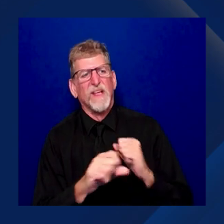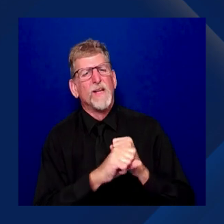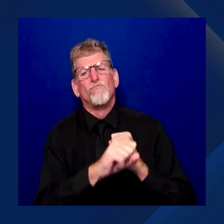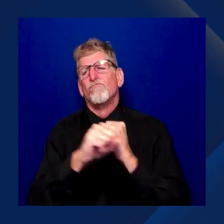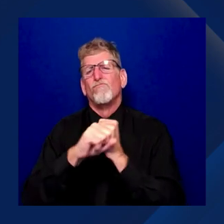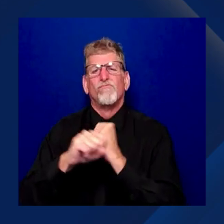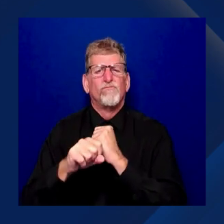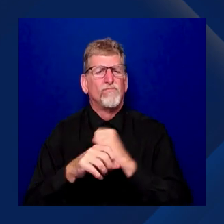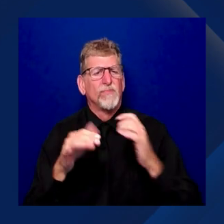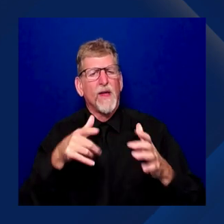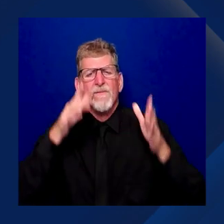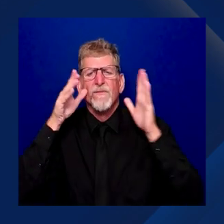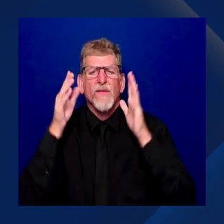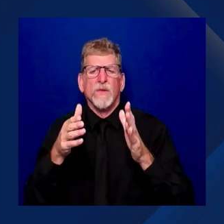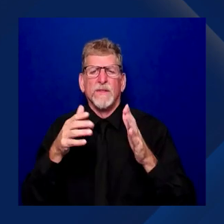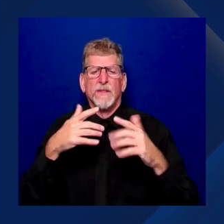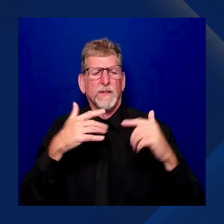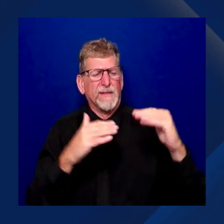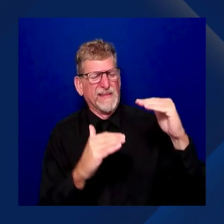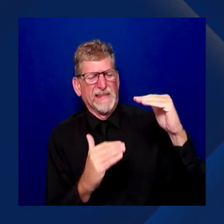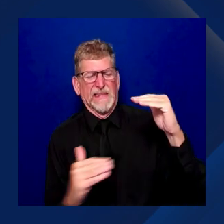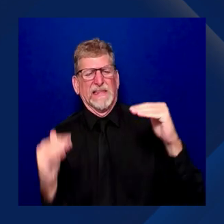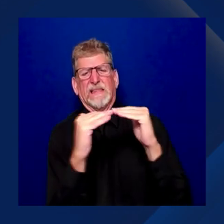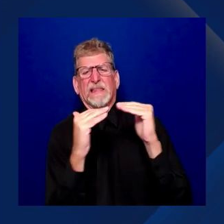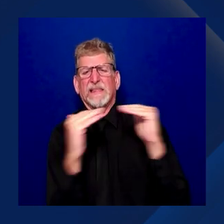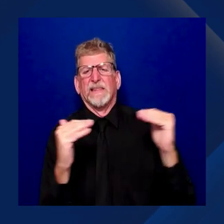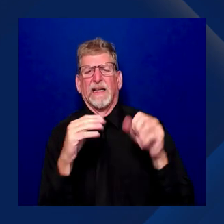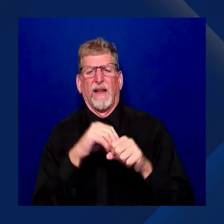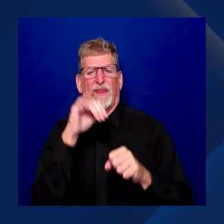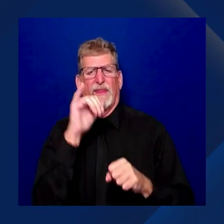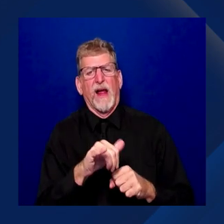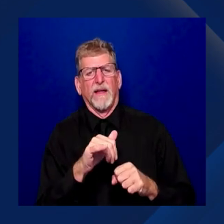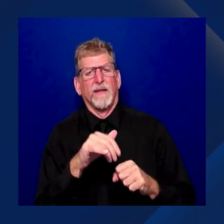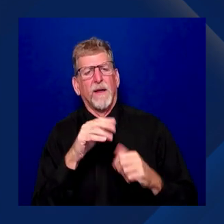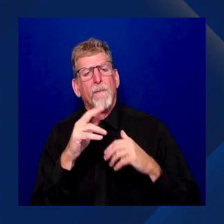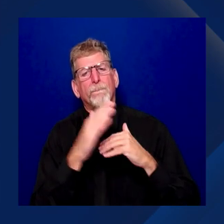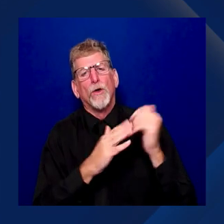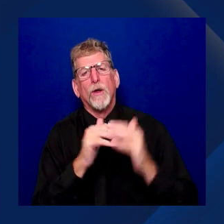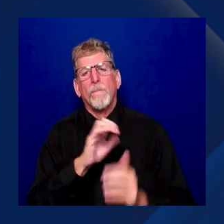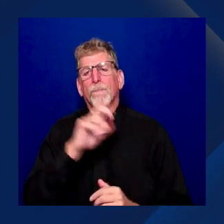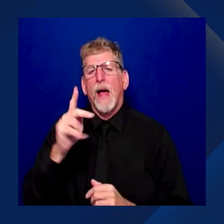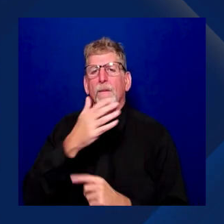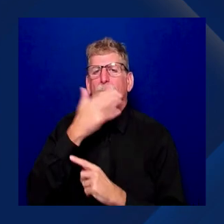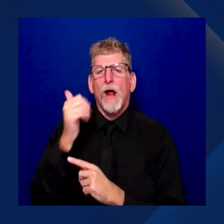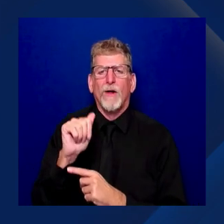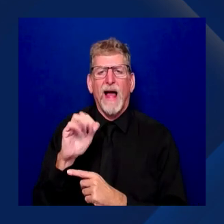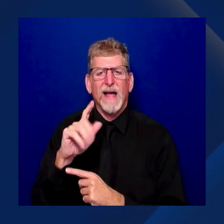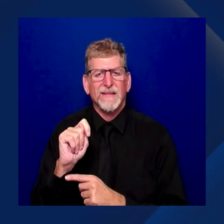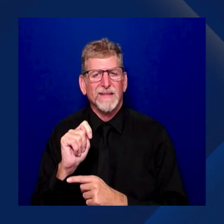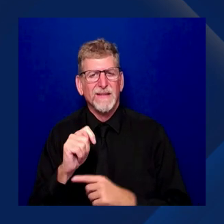Build Back Better Act and today's Maternal Health Day of Action. Thank you.